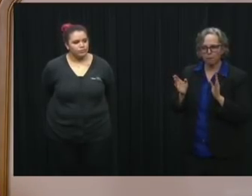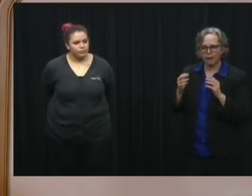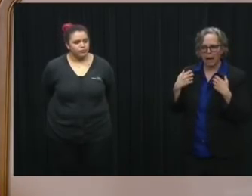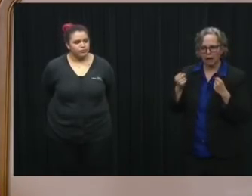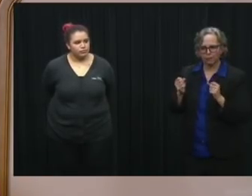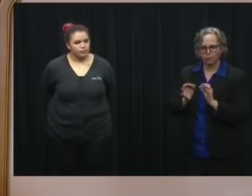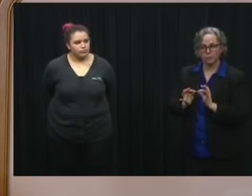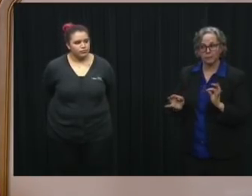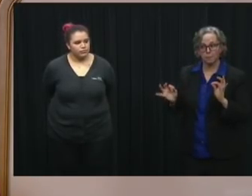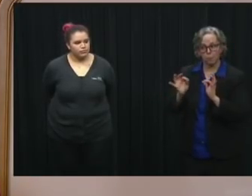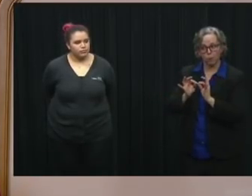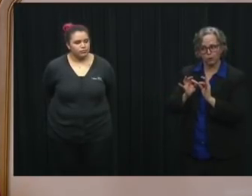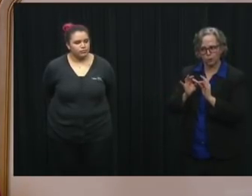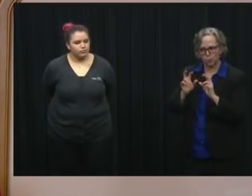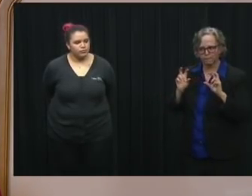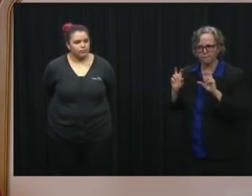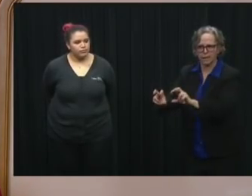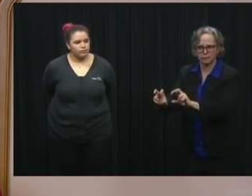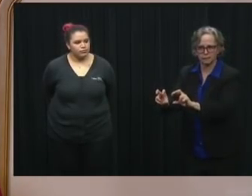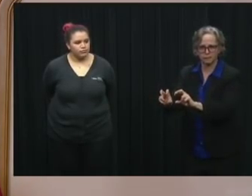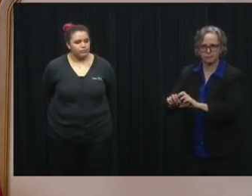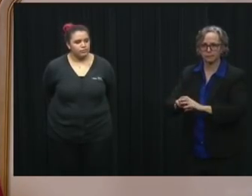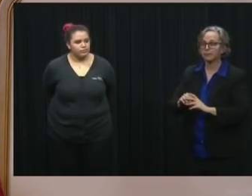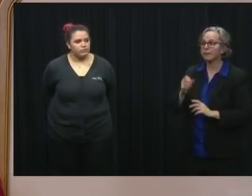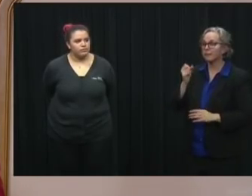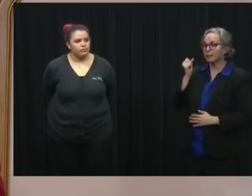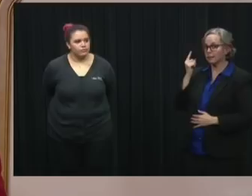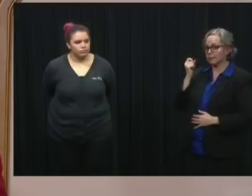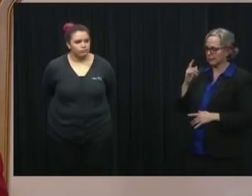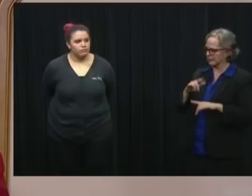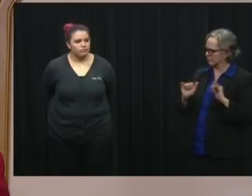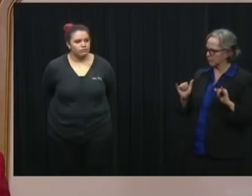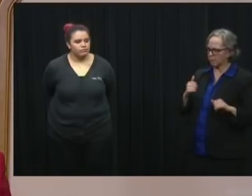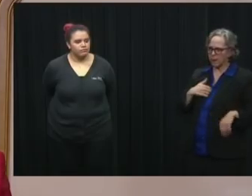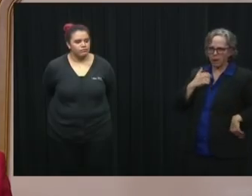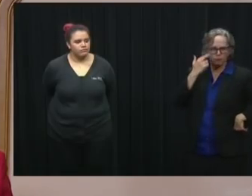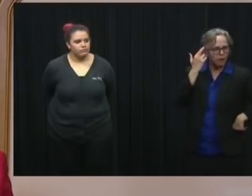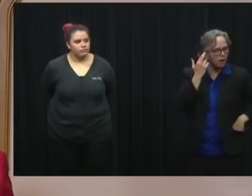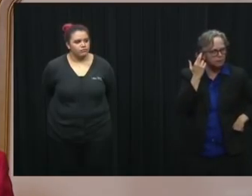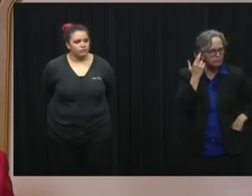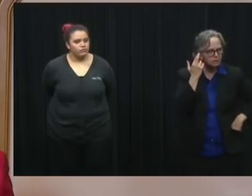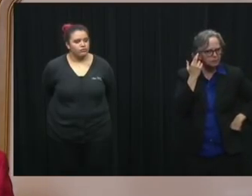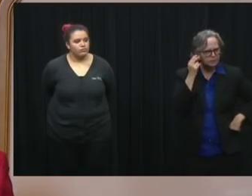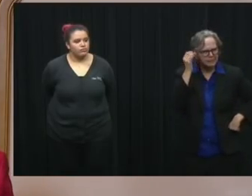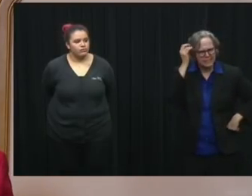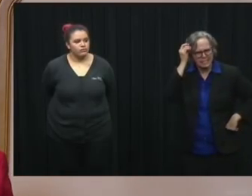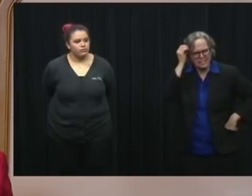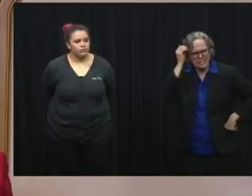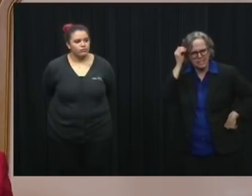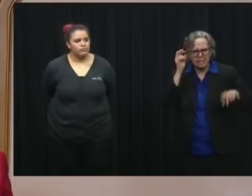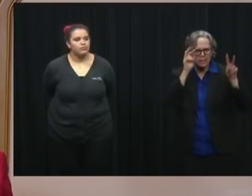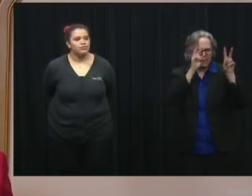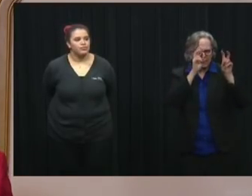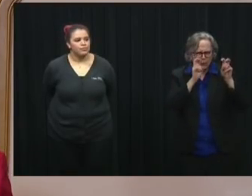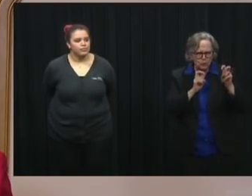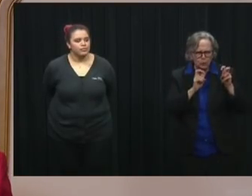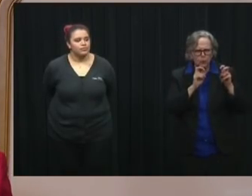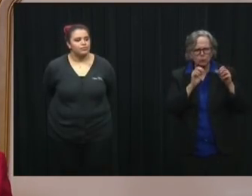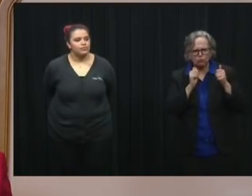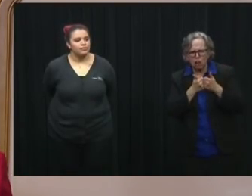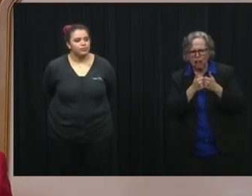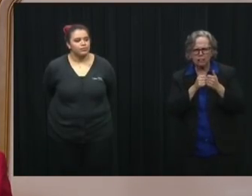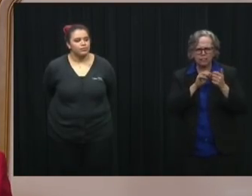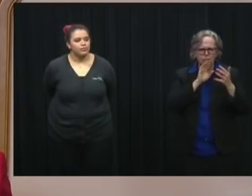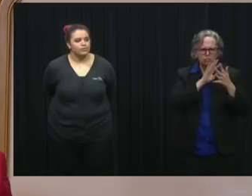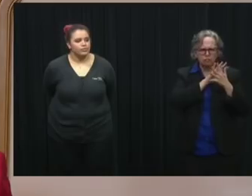I realized that if you looked at the issues facing the state and the challenges facing the state, so many of them,